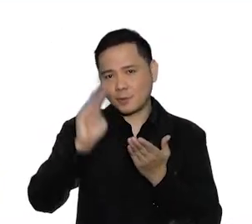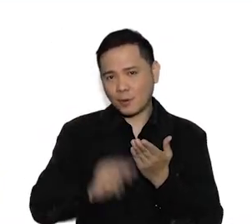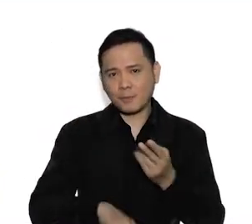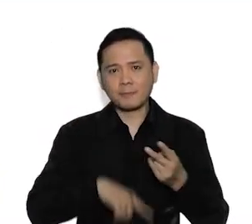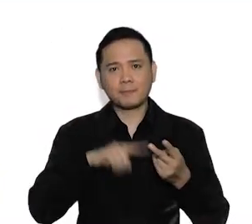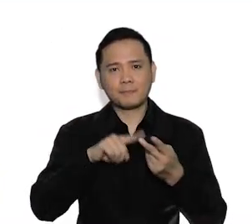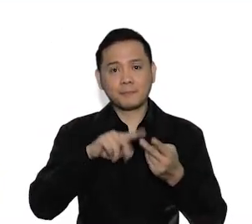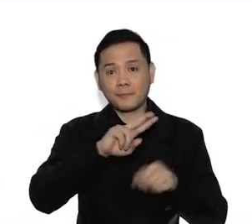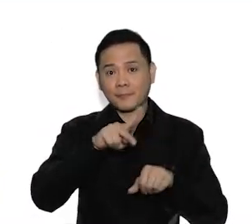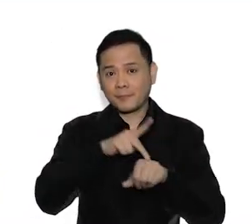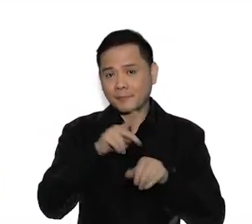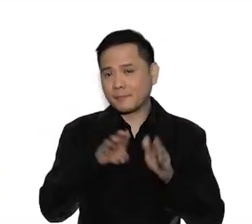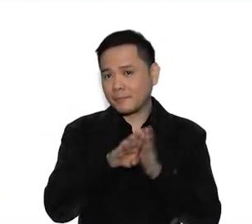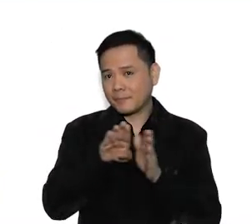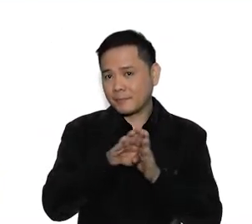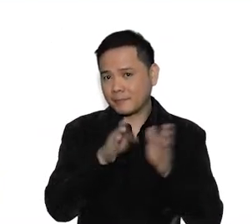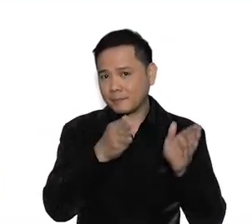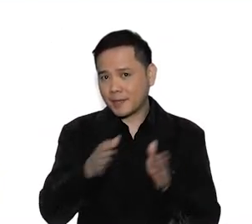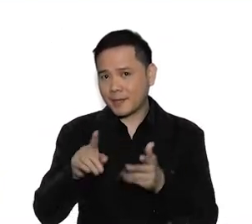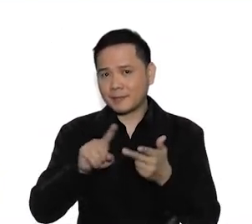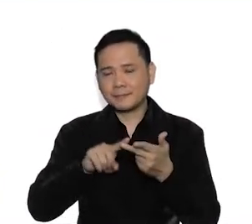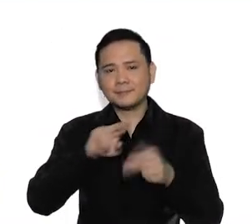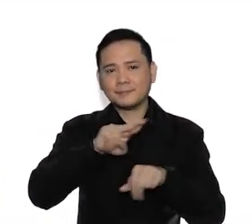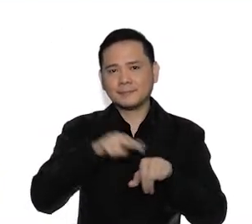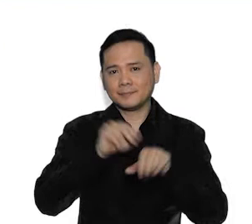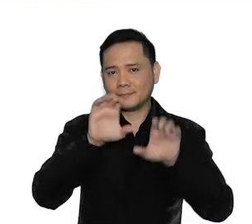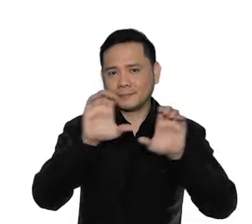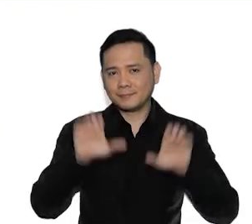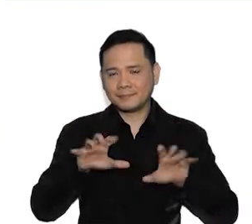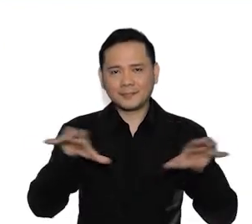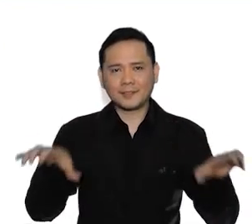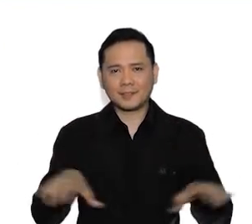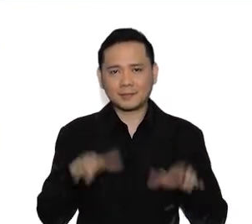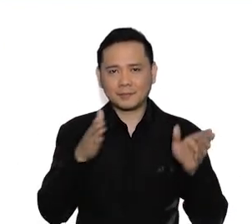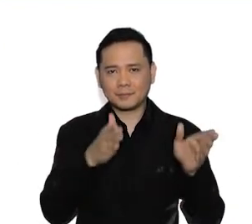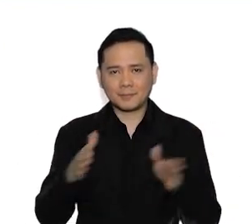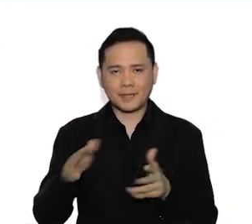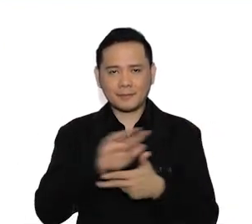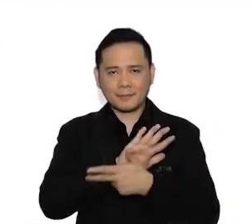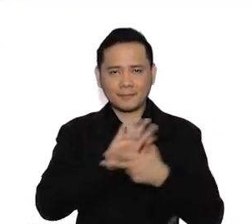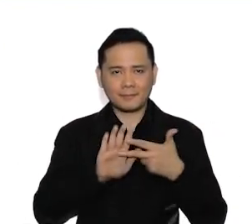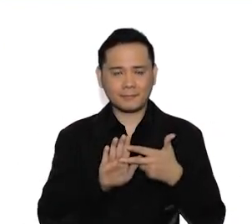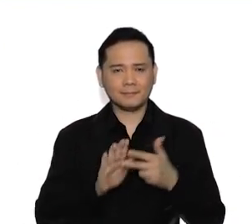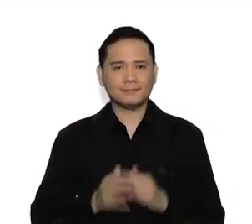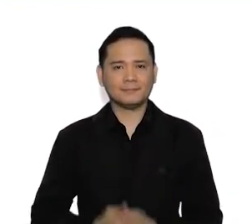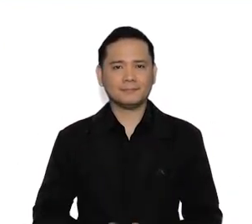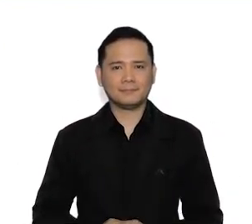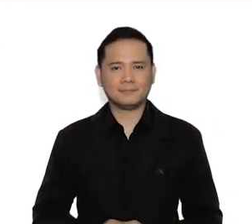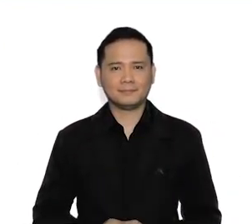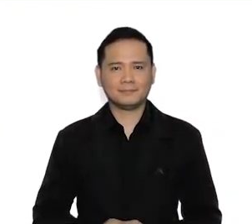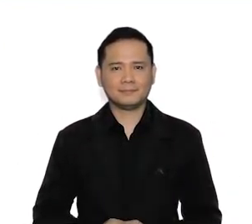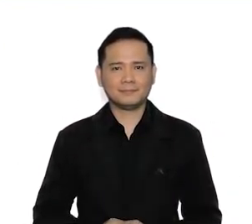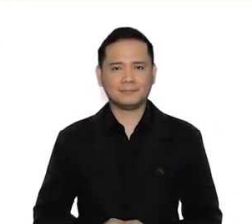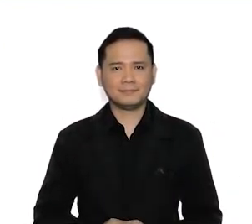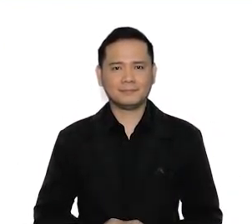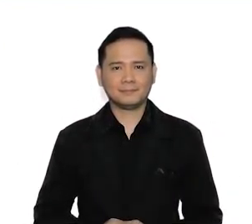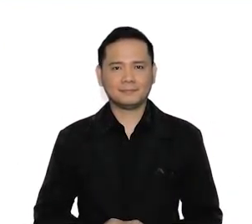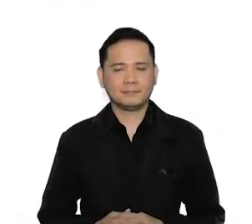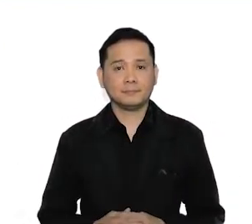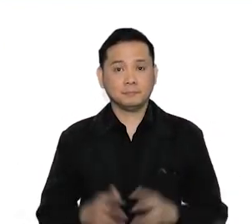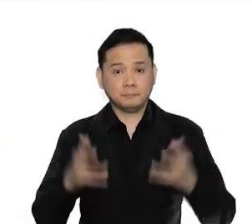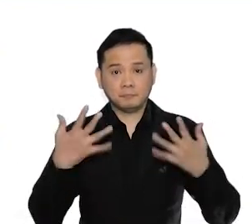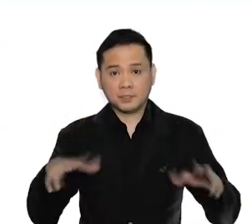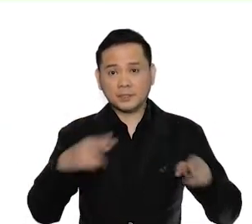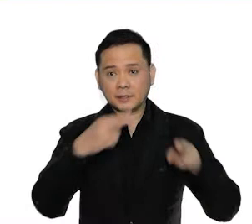in Agency Plans and Programs, Philippine Development Plan, and the National Climate Change Action